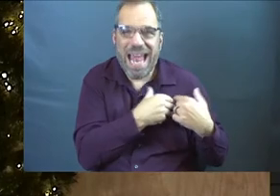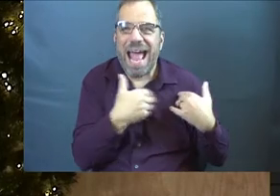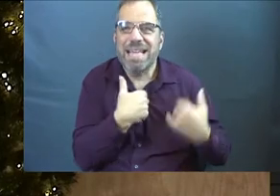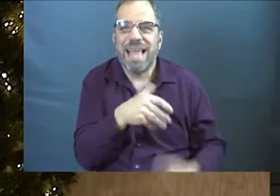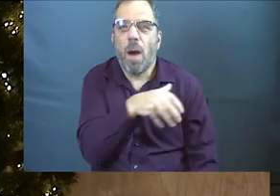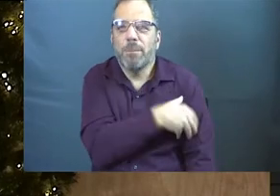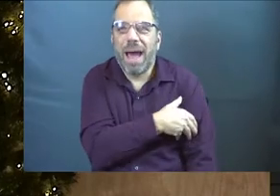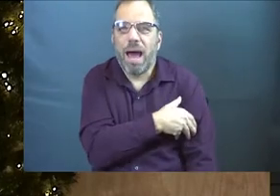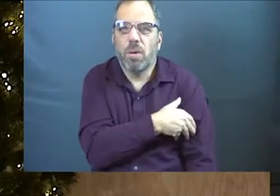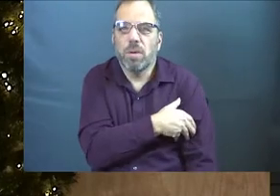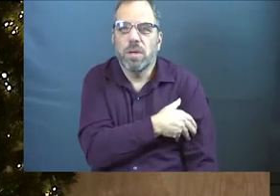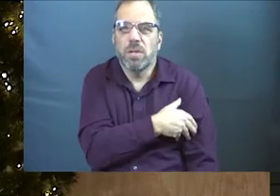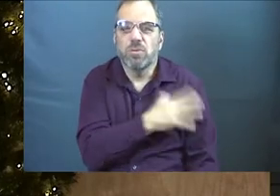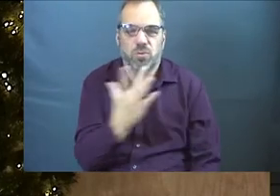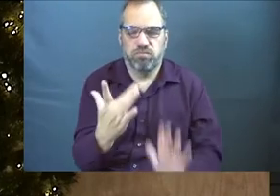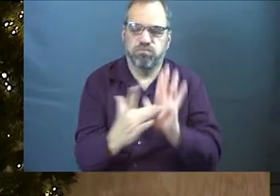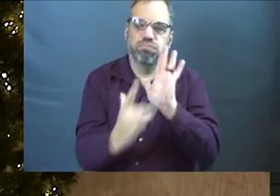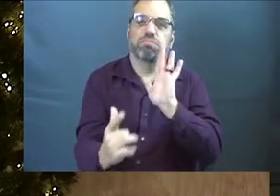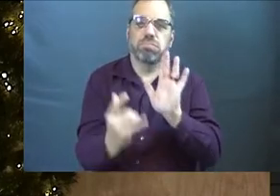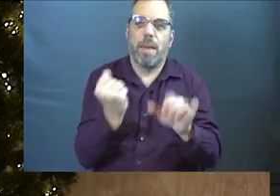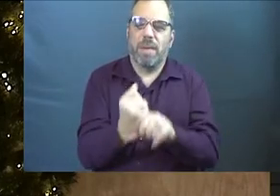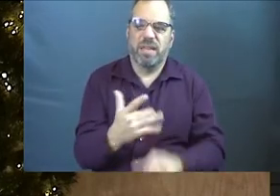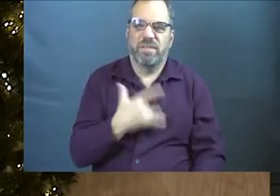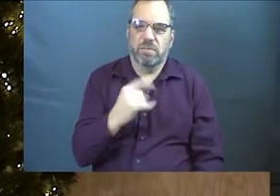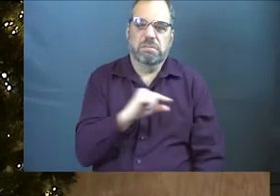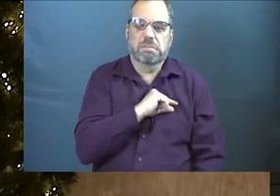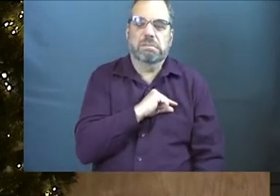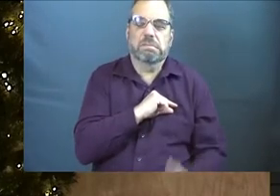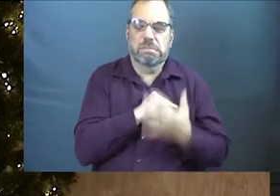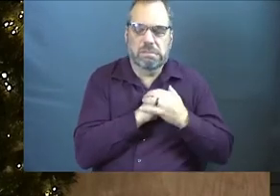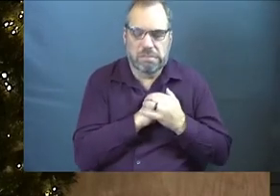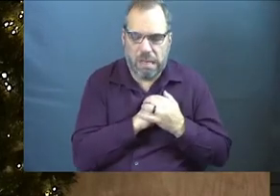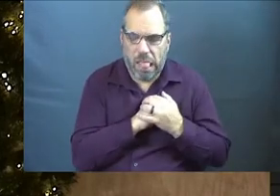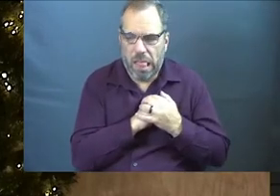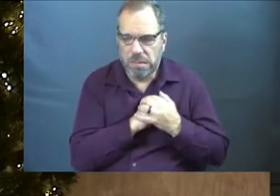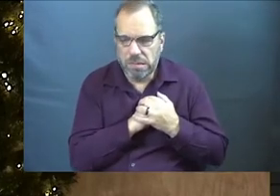day to beat us up and make us feel guilty and to hold us back.